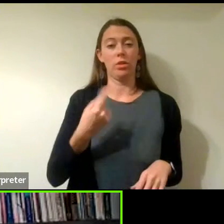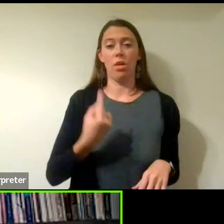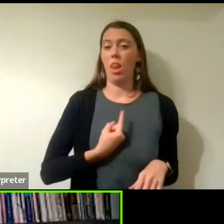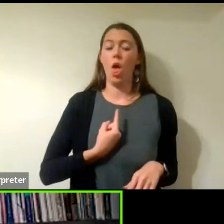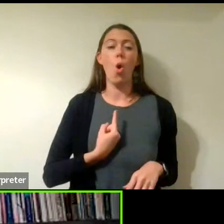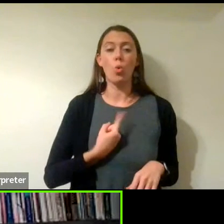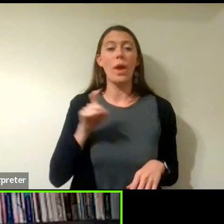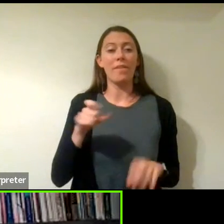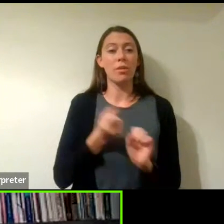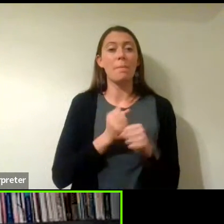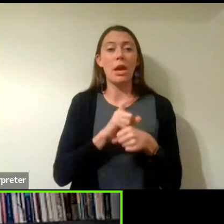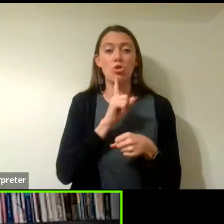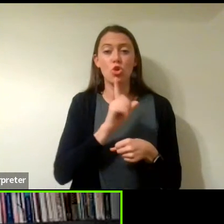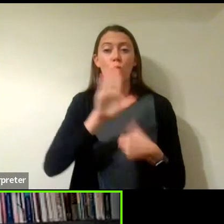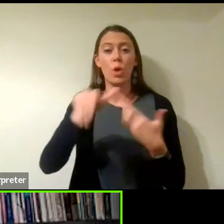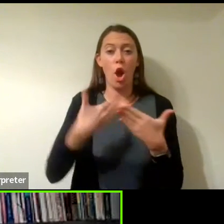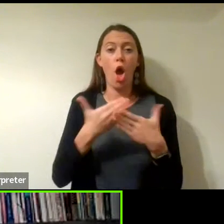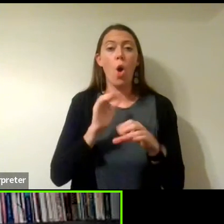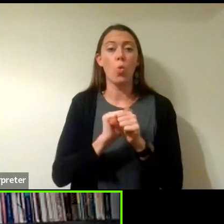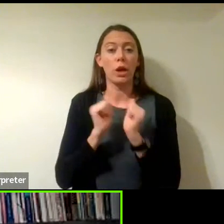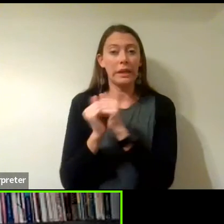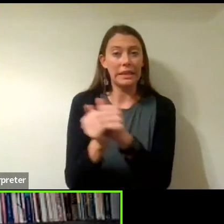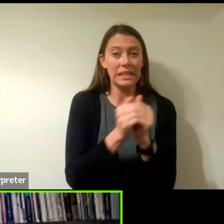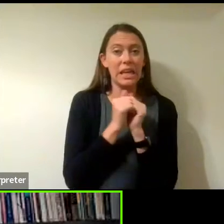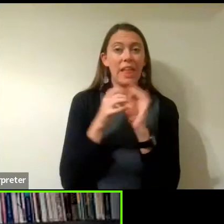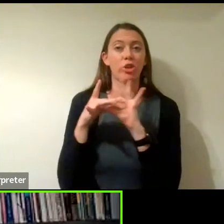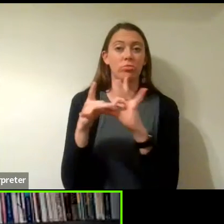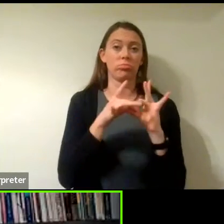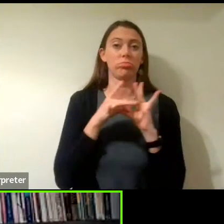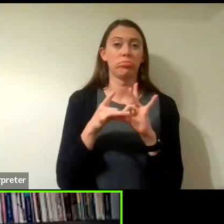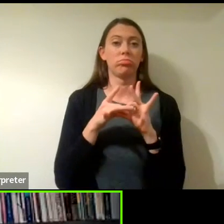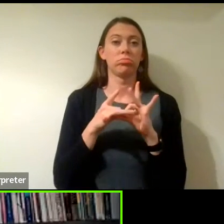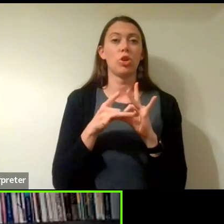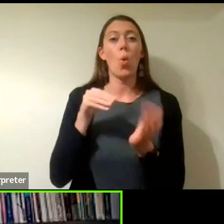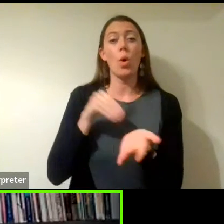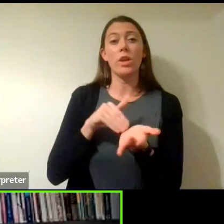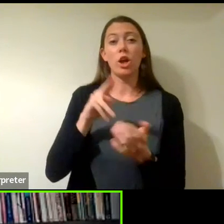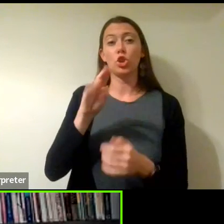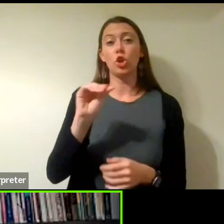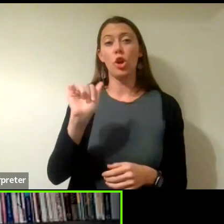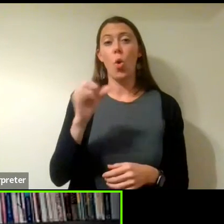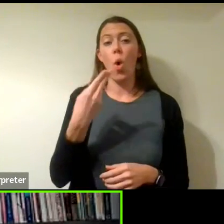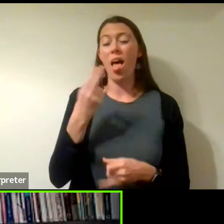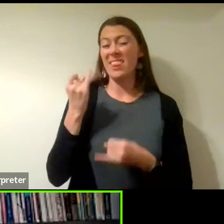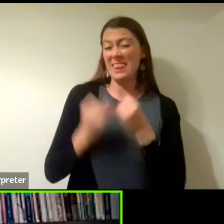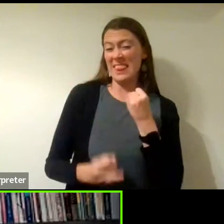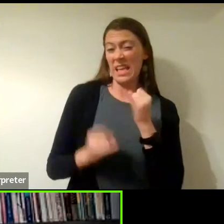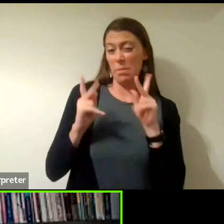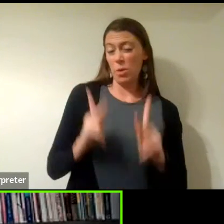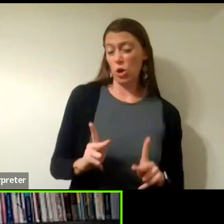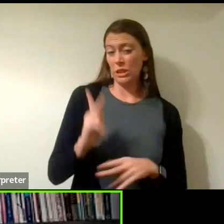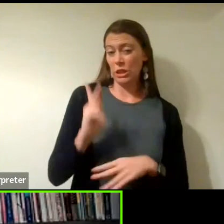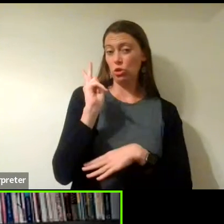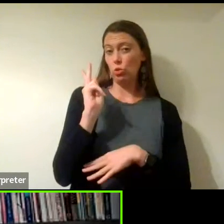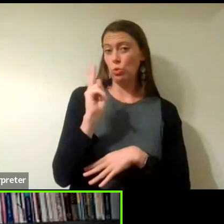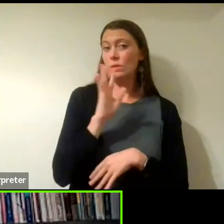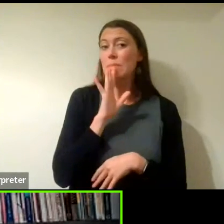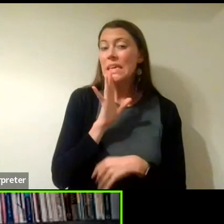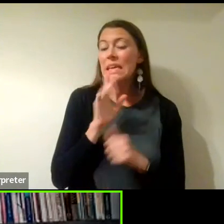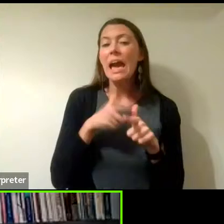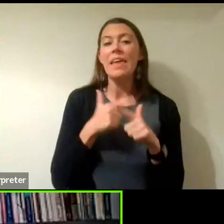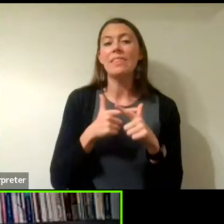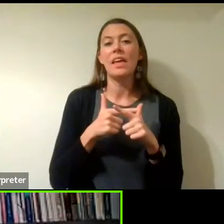together. I'm going to take Dr. Noha as the last speaker, and then we're going to move on to the next agenda item. Go ahead,